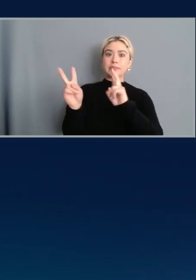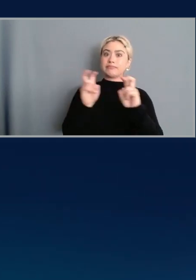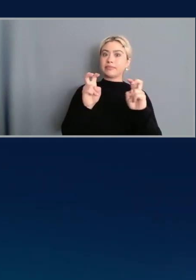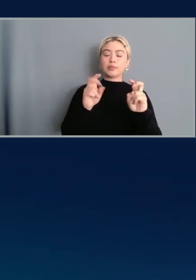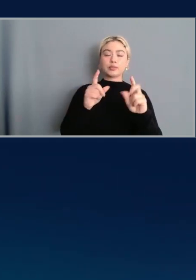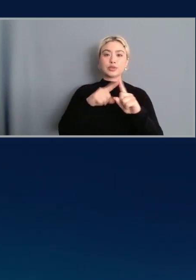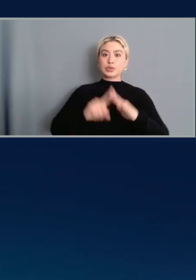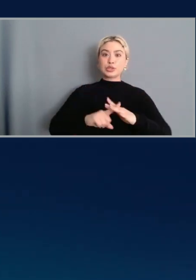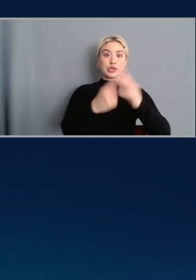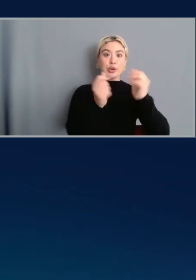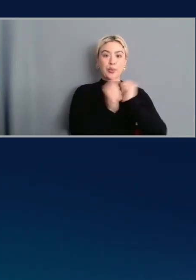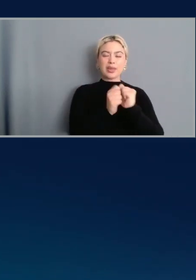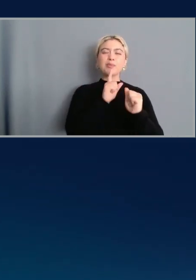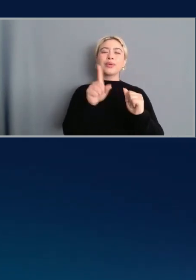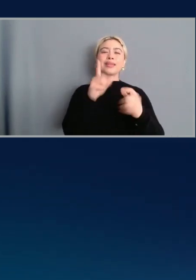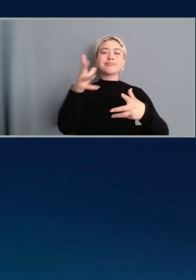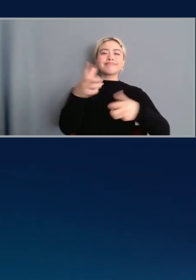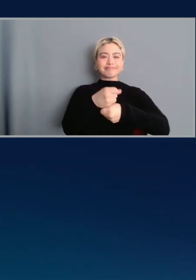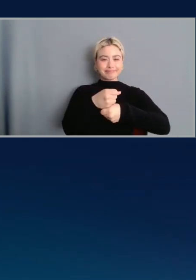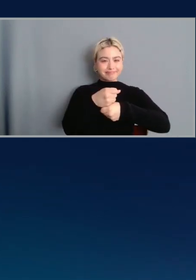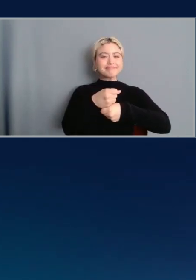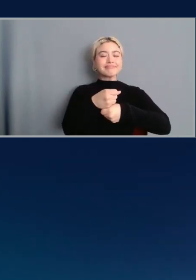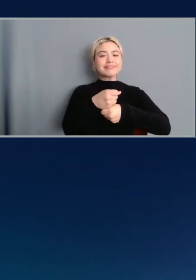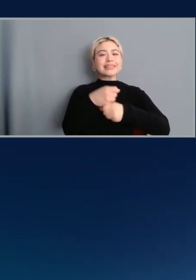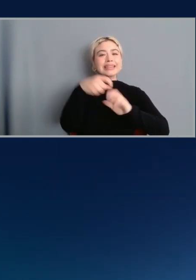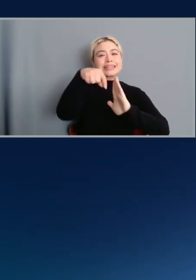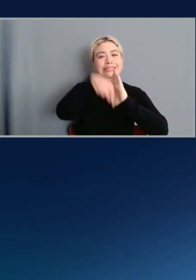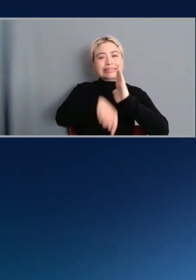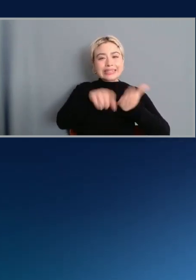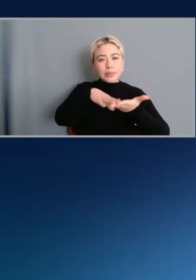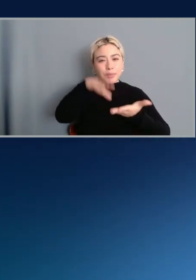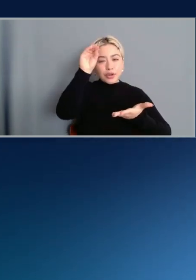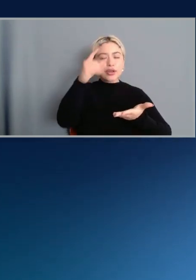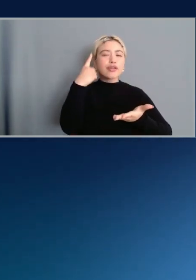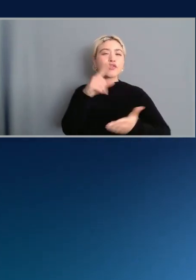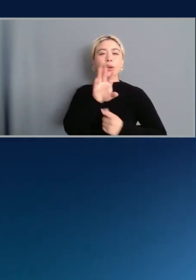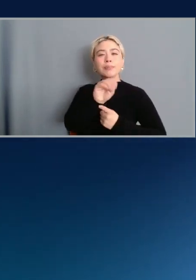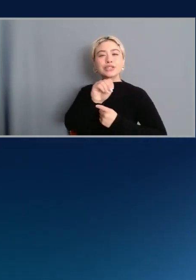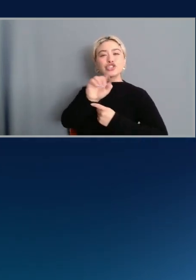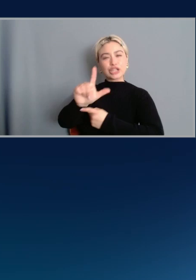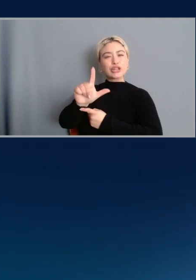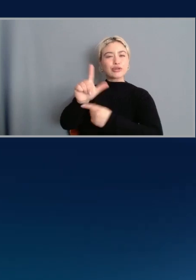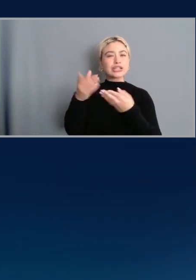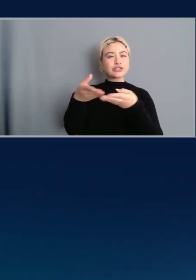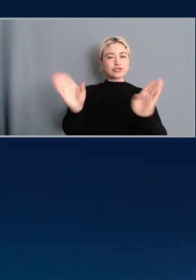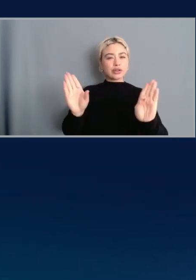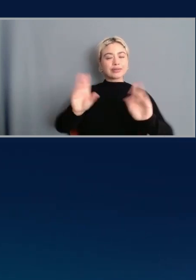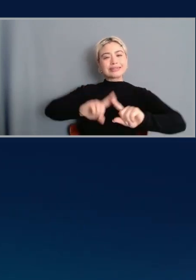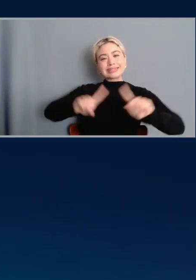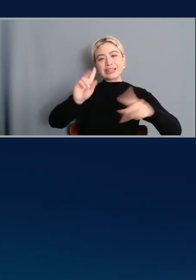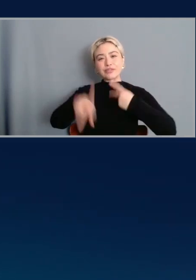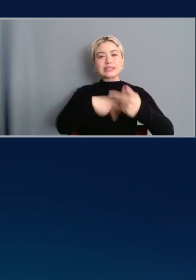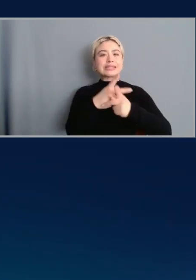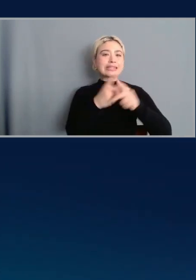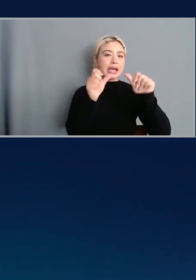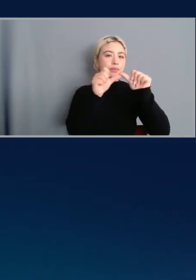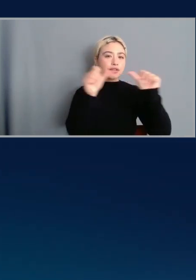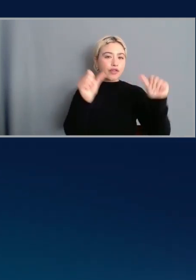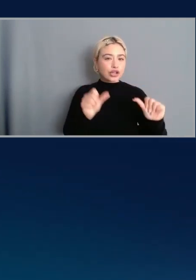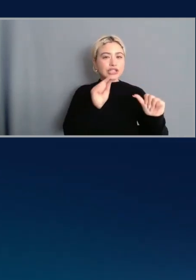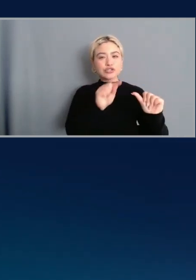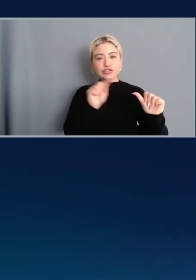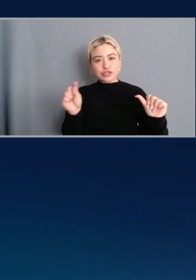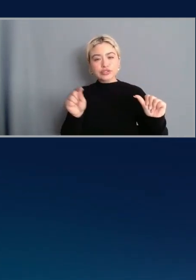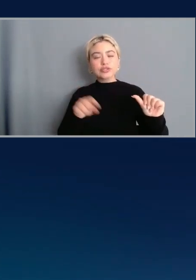but in a nutshell, it's in deep learning or in machine learning in general, there are different architectures. There are convolutional neural networks, there